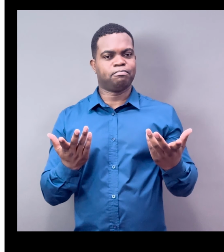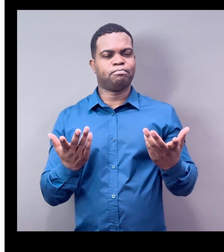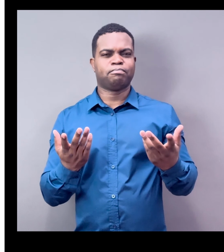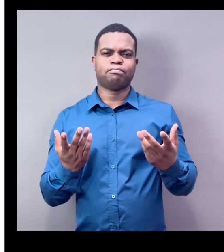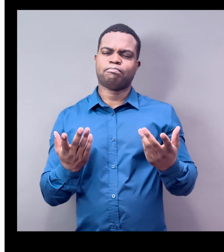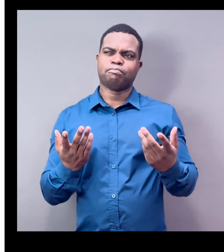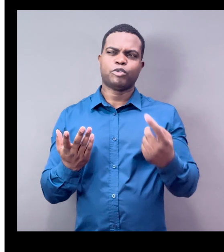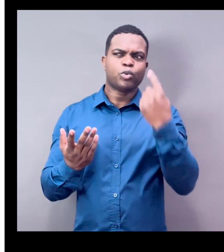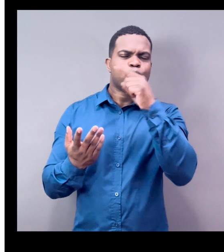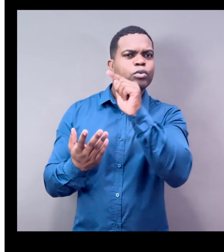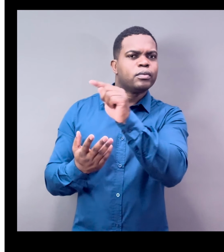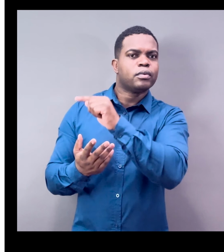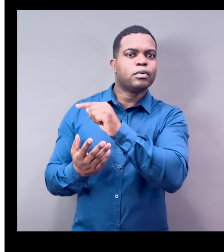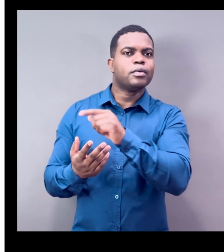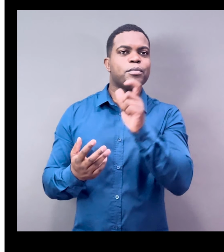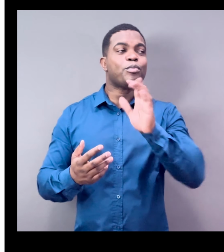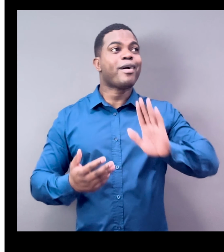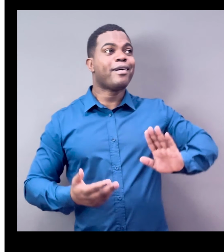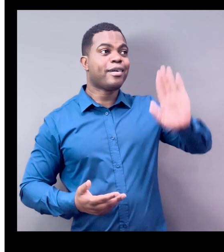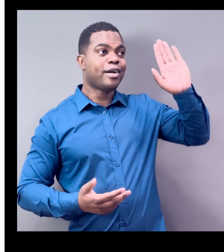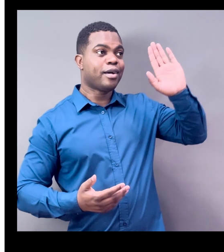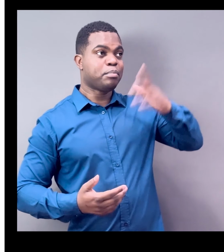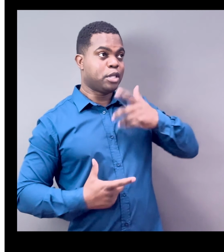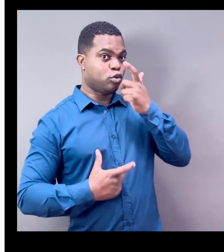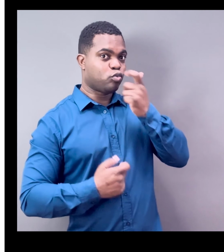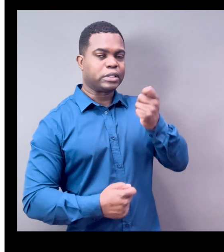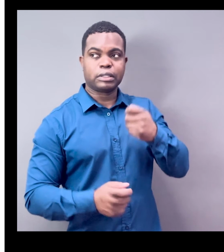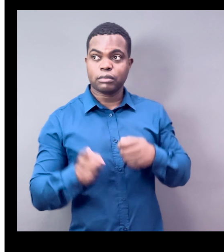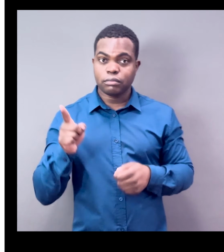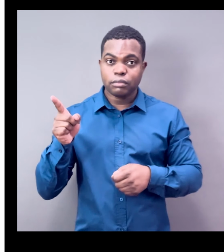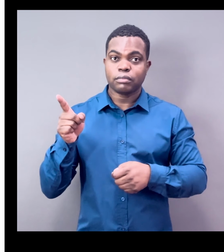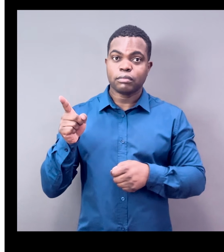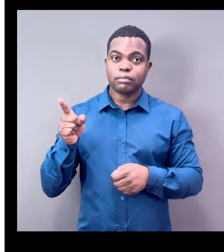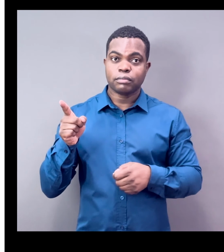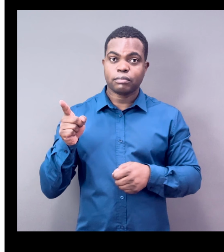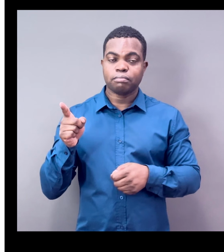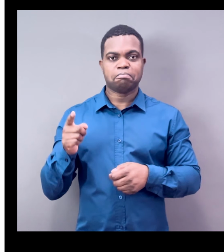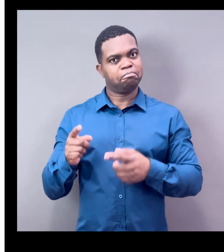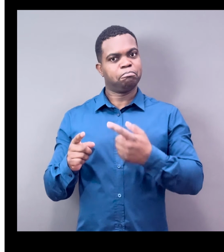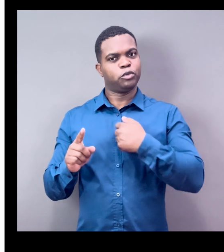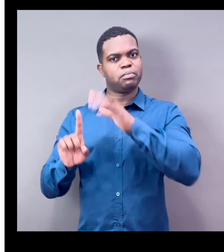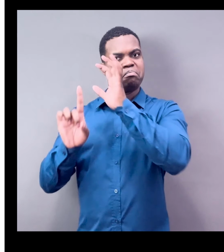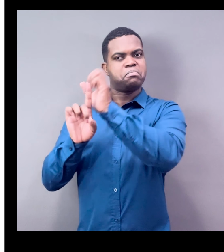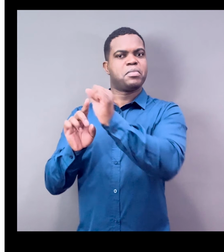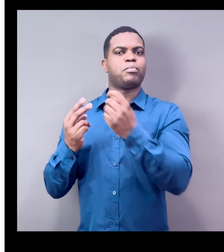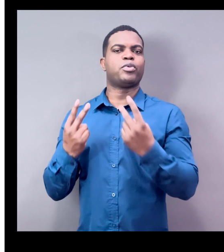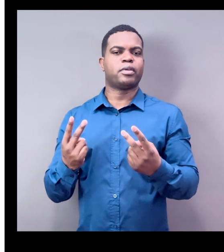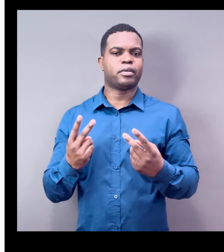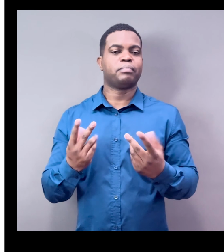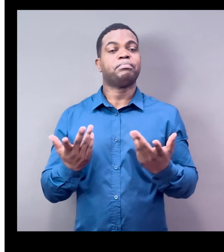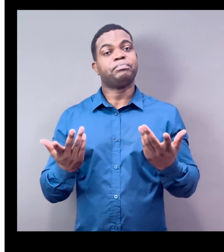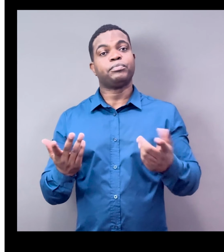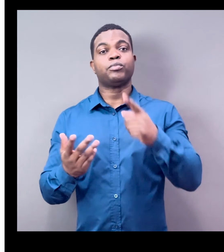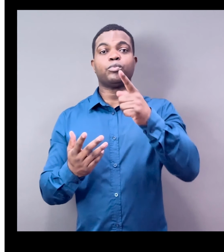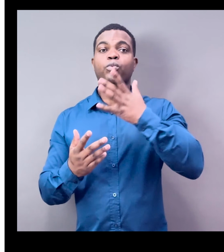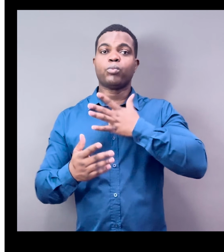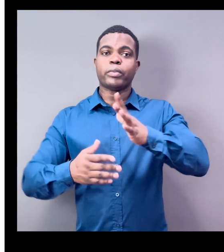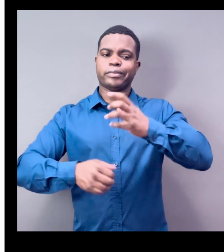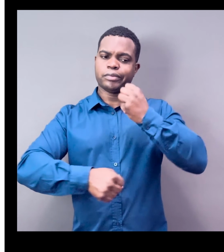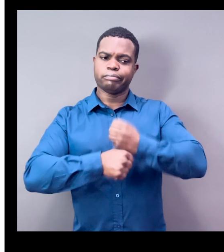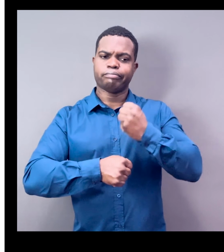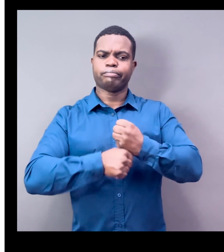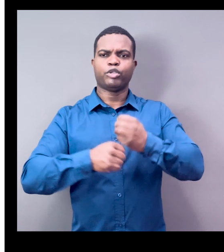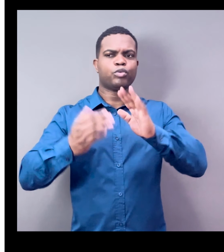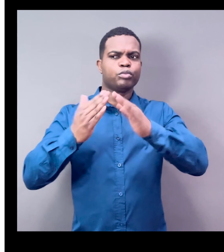that stakeholders, they are people that have interest in whatever community